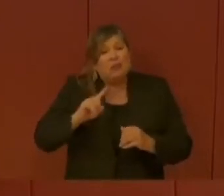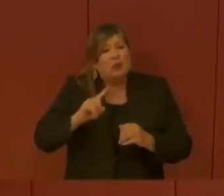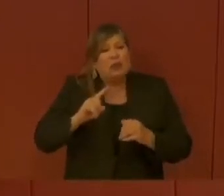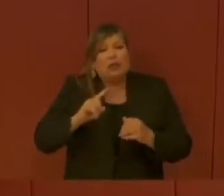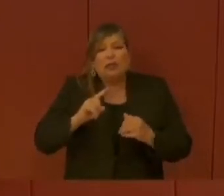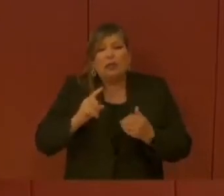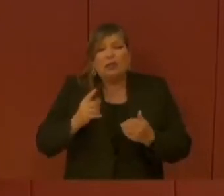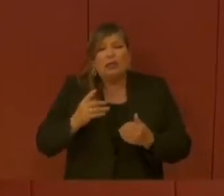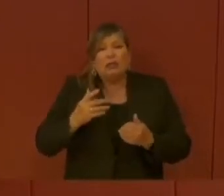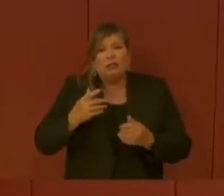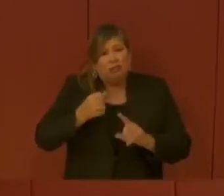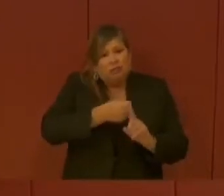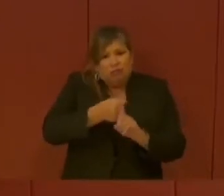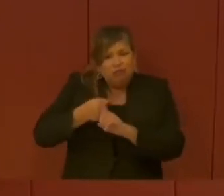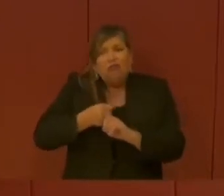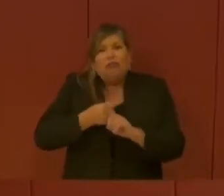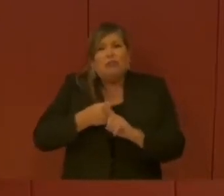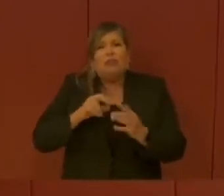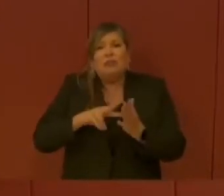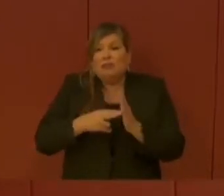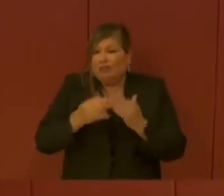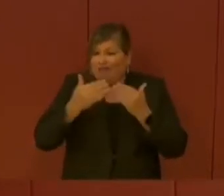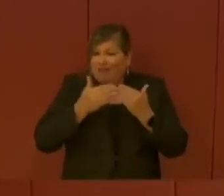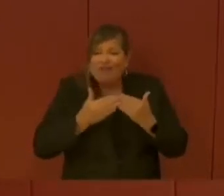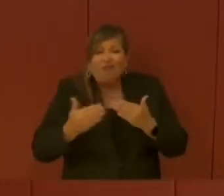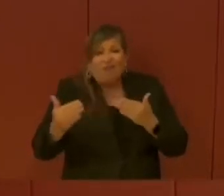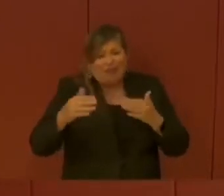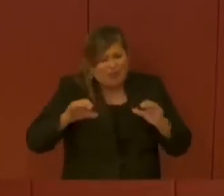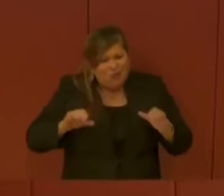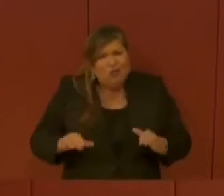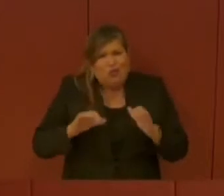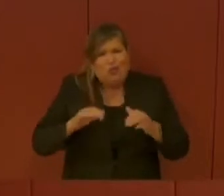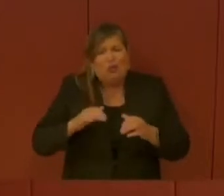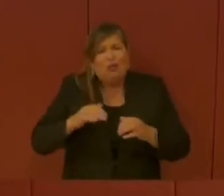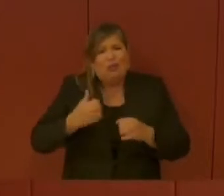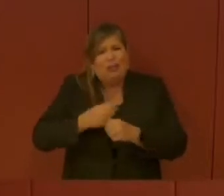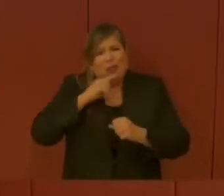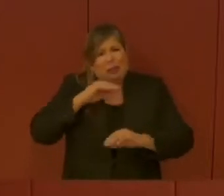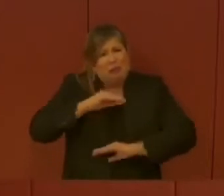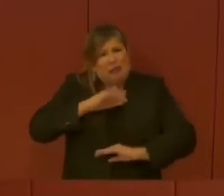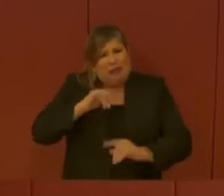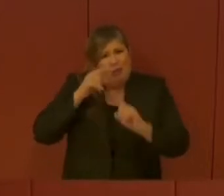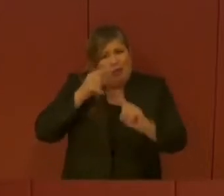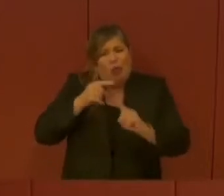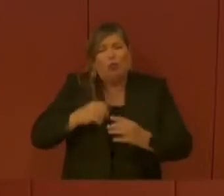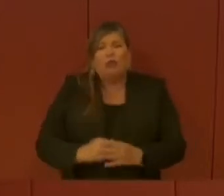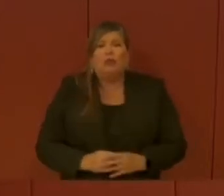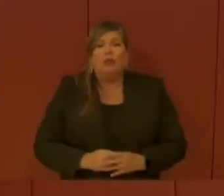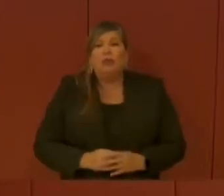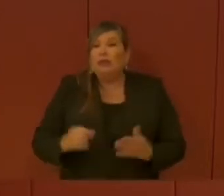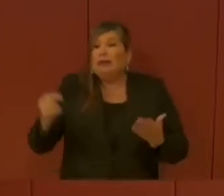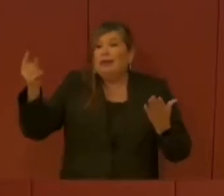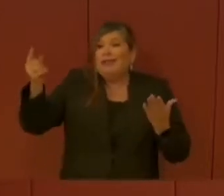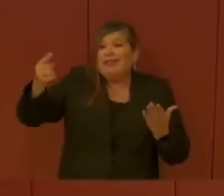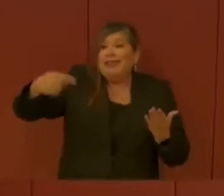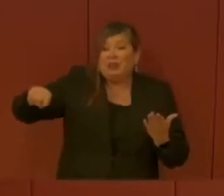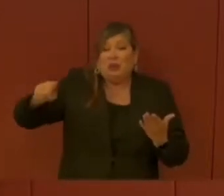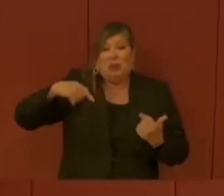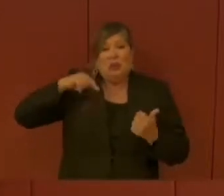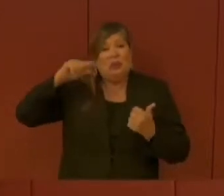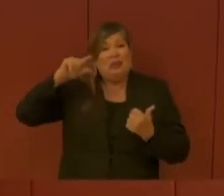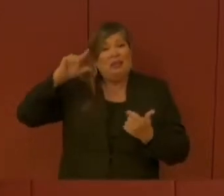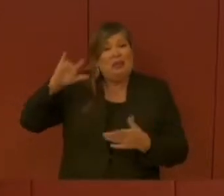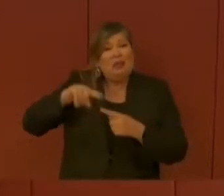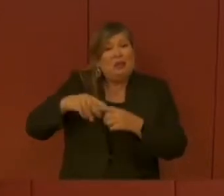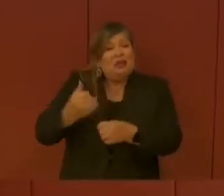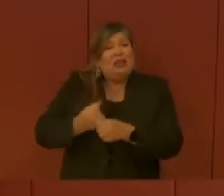this. And so moving into next week, when we anticipate to receive 1.62 million, slightly